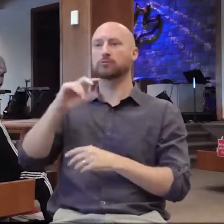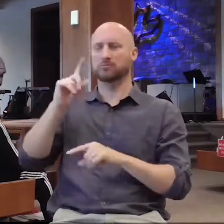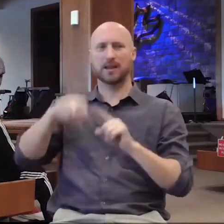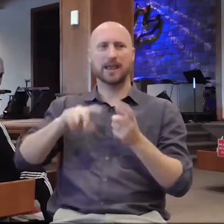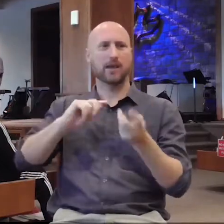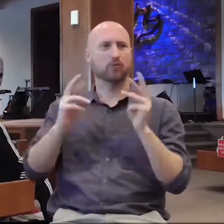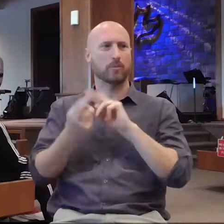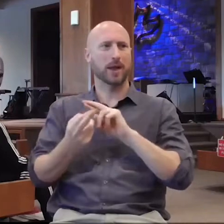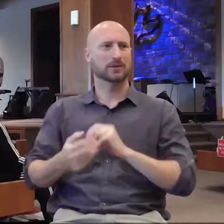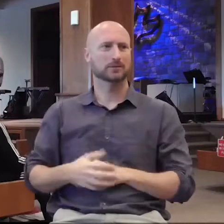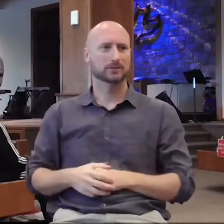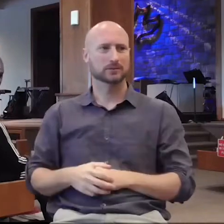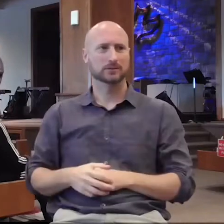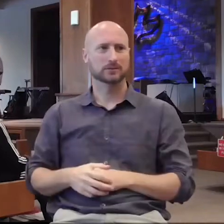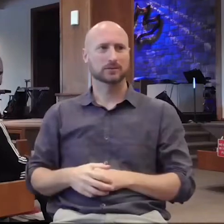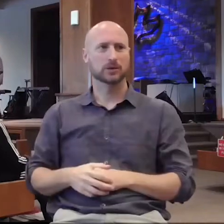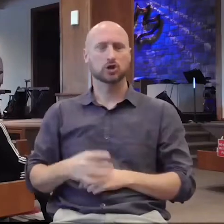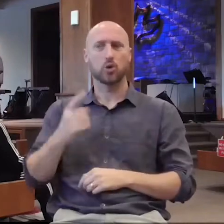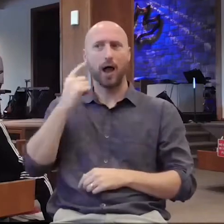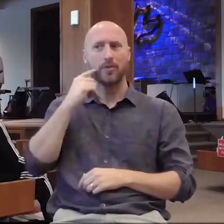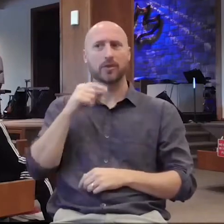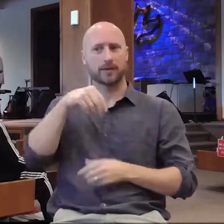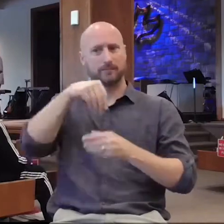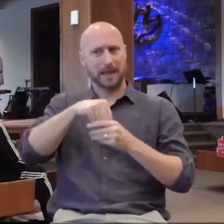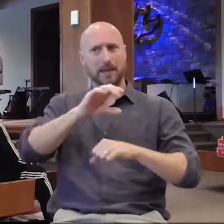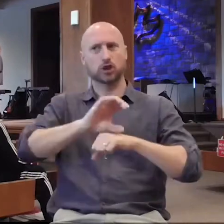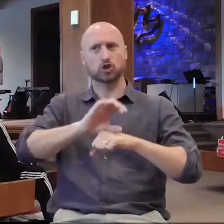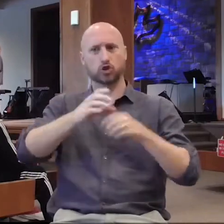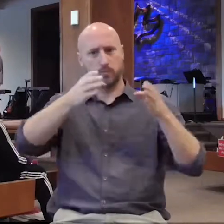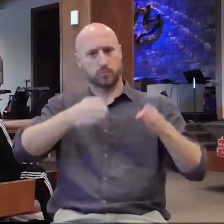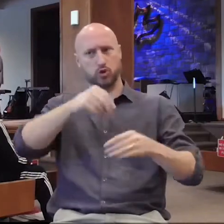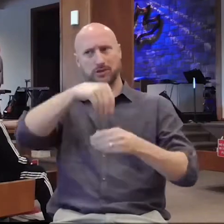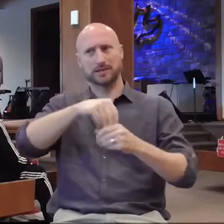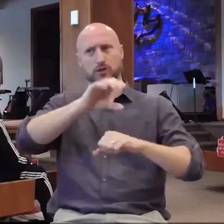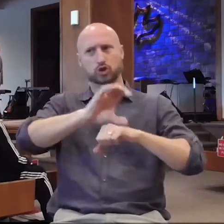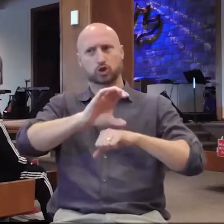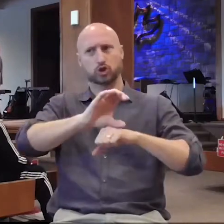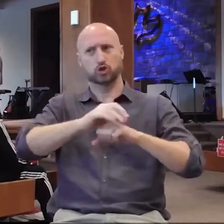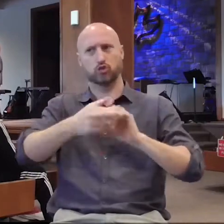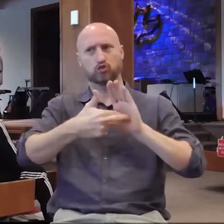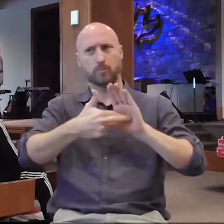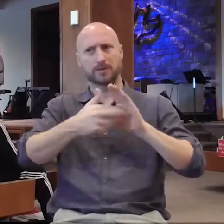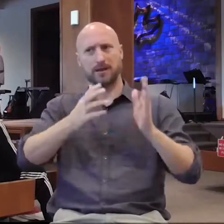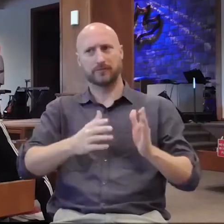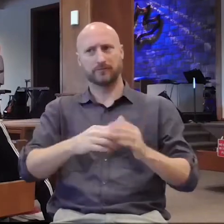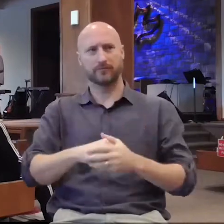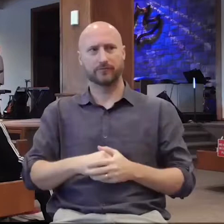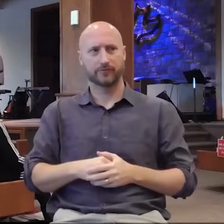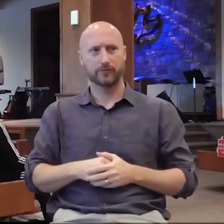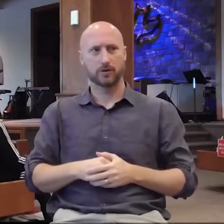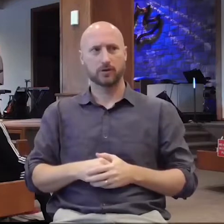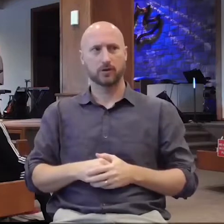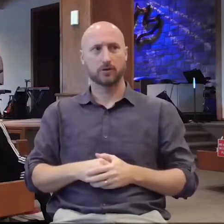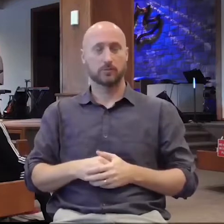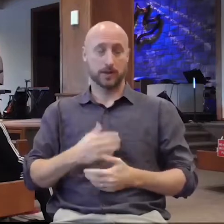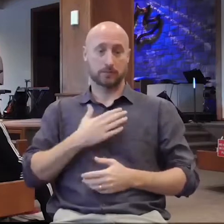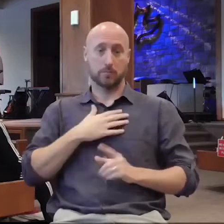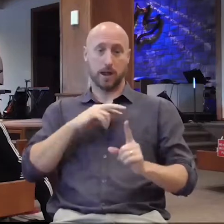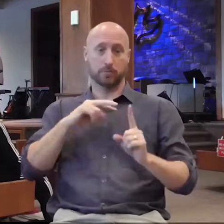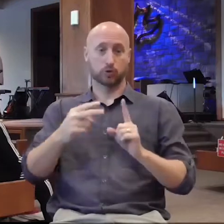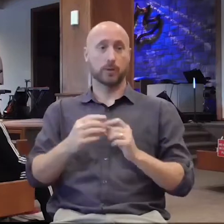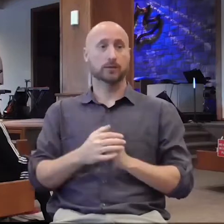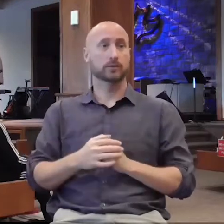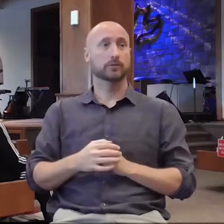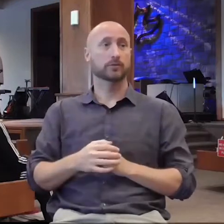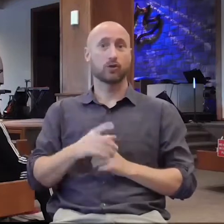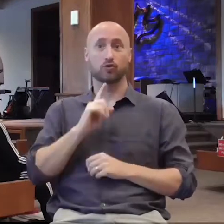I believe these are the representatives of the church. Now, I'm selfish about that because it's just me and my world. And of course, that takes precedent over